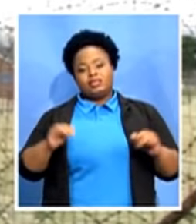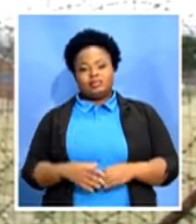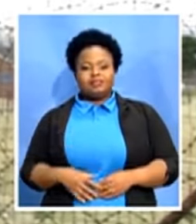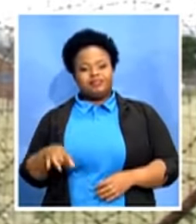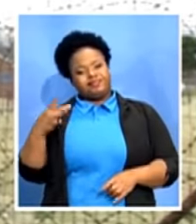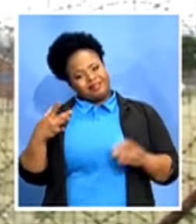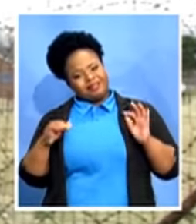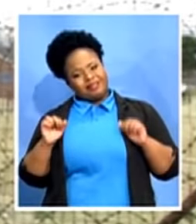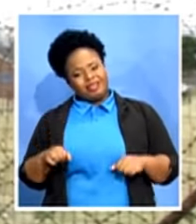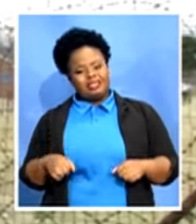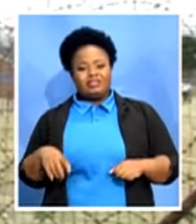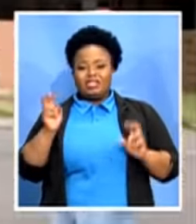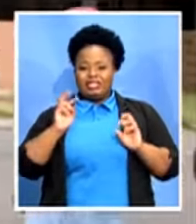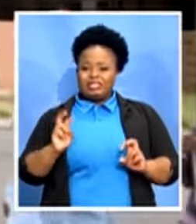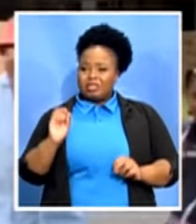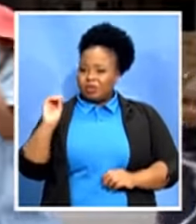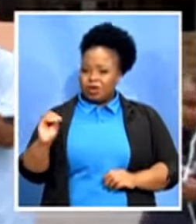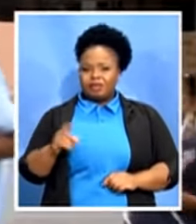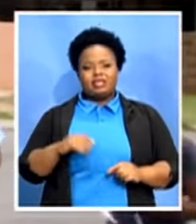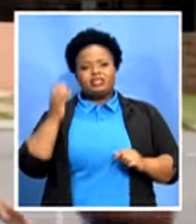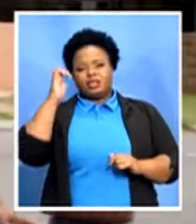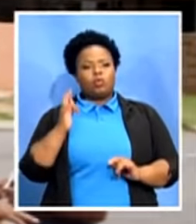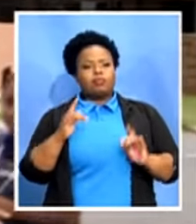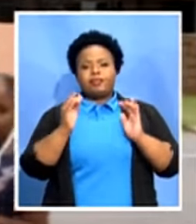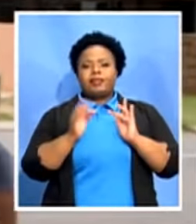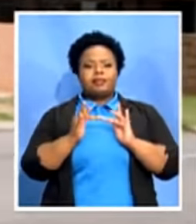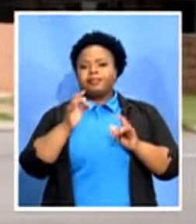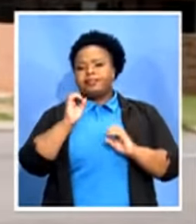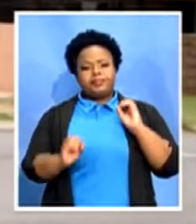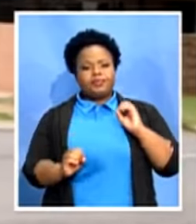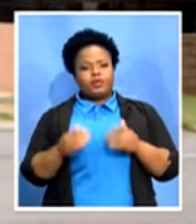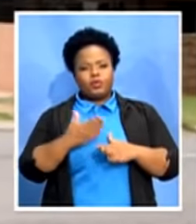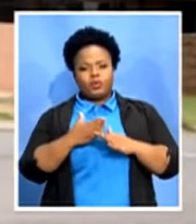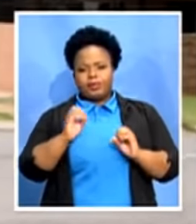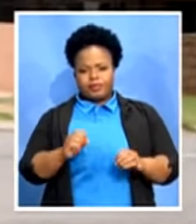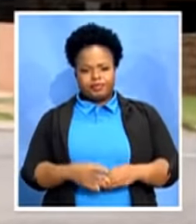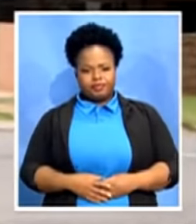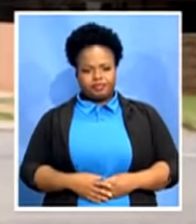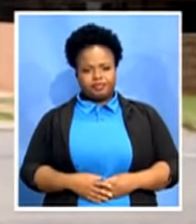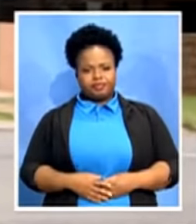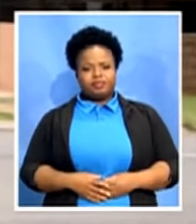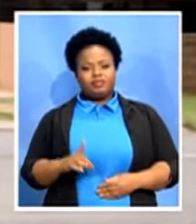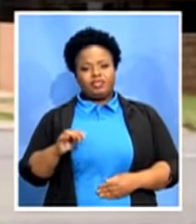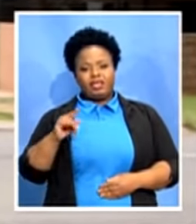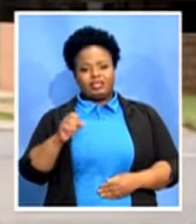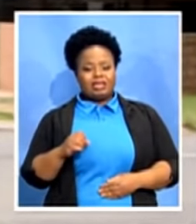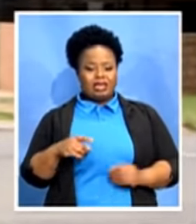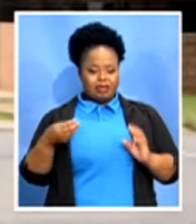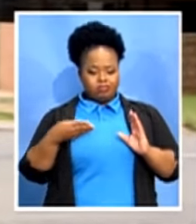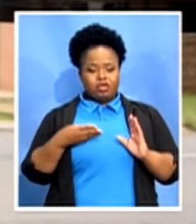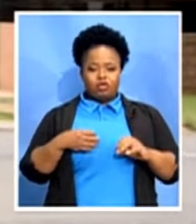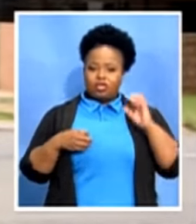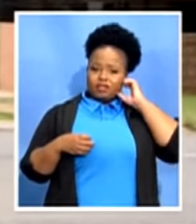inetwork uthothi phone yakhe ayisebenzi. When you put your data in, it's a problem because it won't go in your